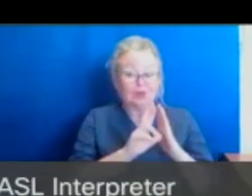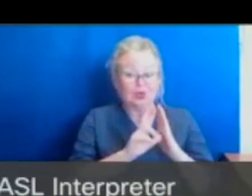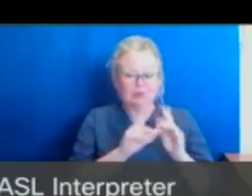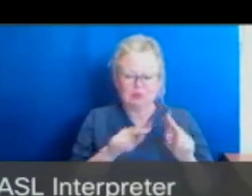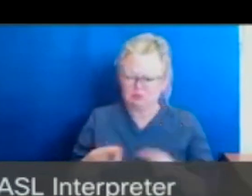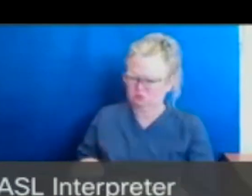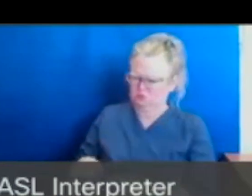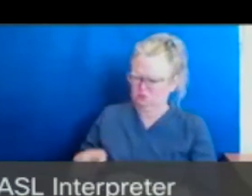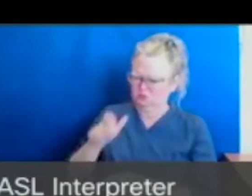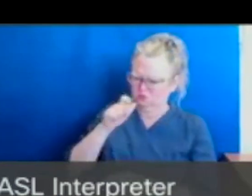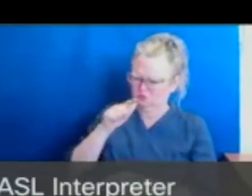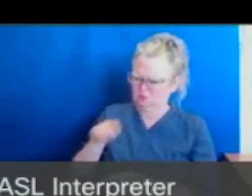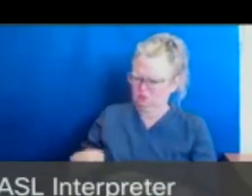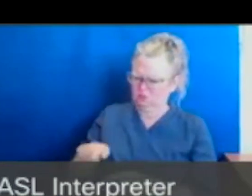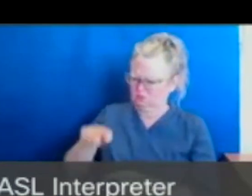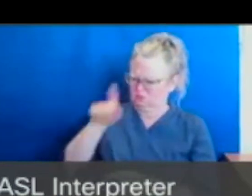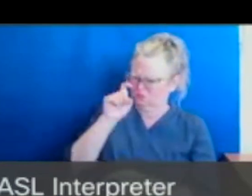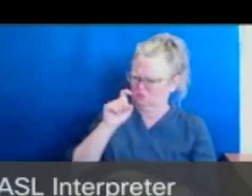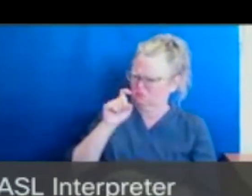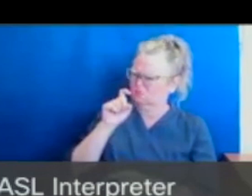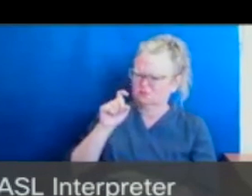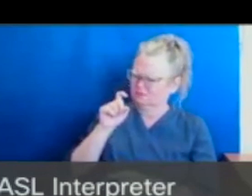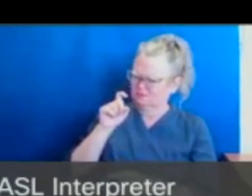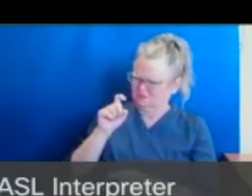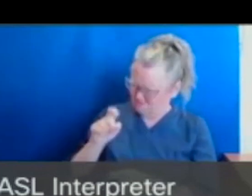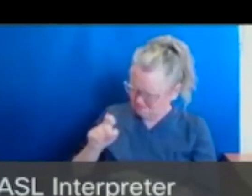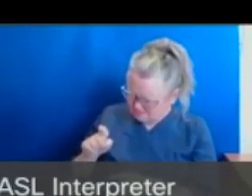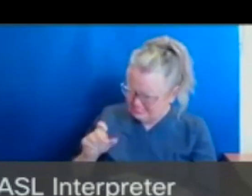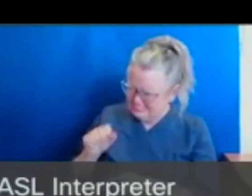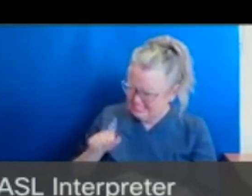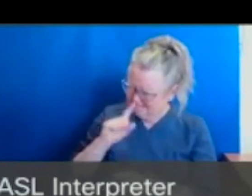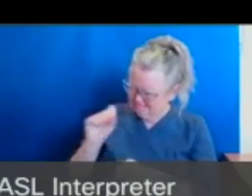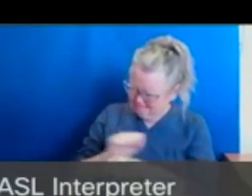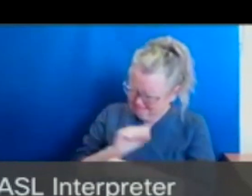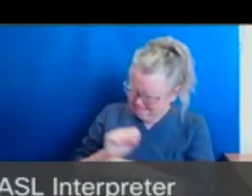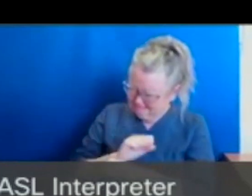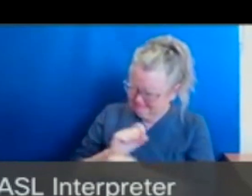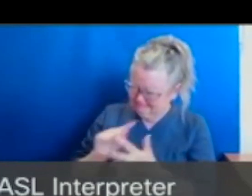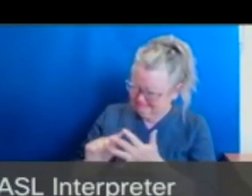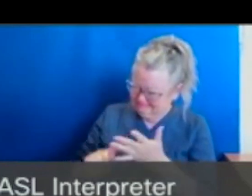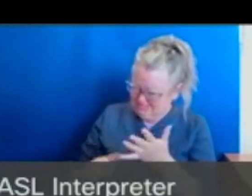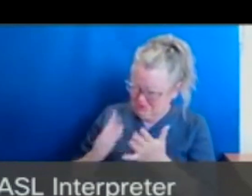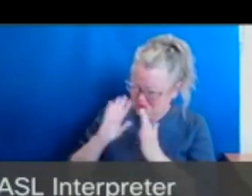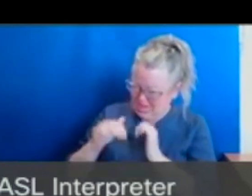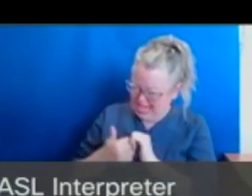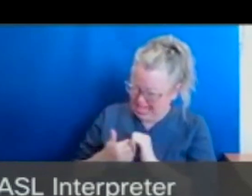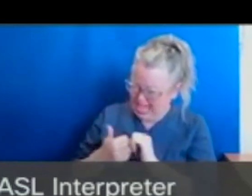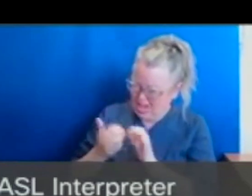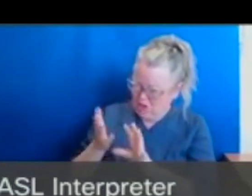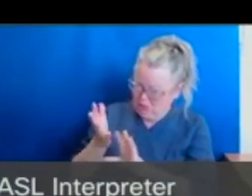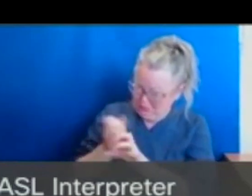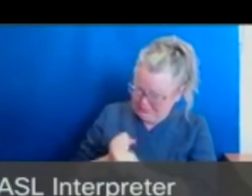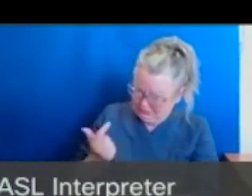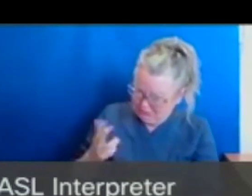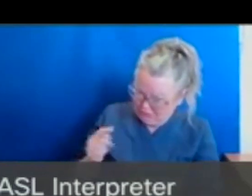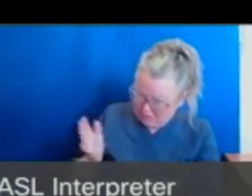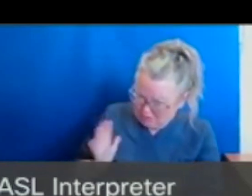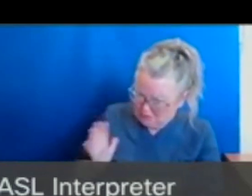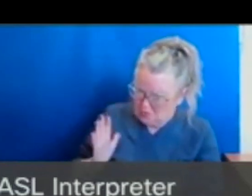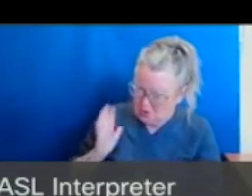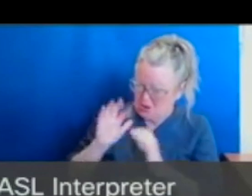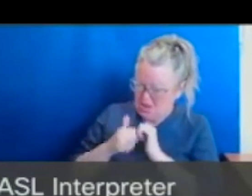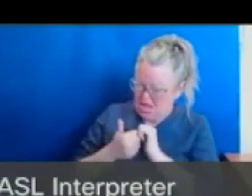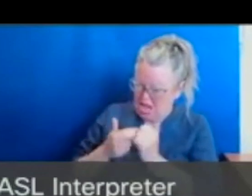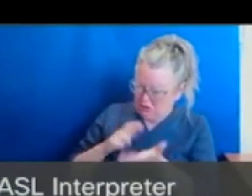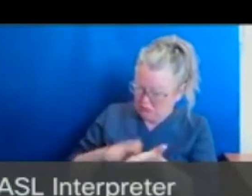personnel and may say, can this person do the work? What's the evidence that they've had a grant before, that they do research before?